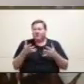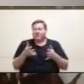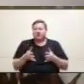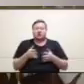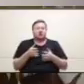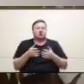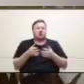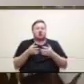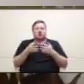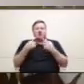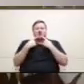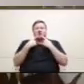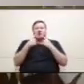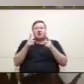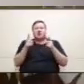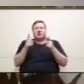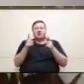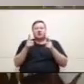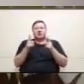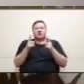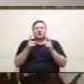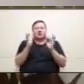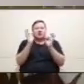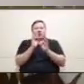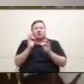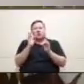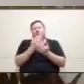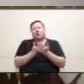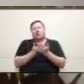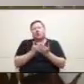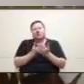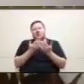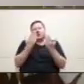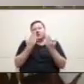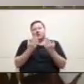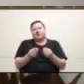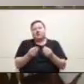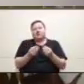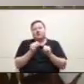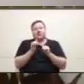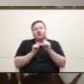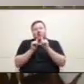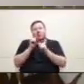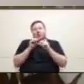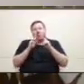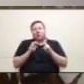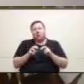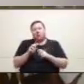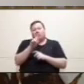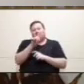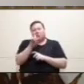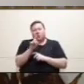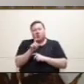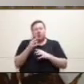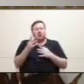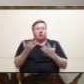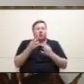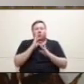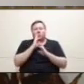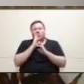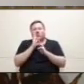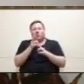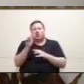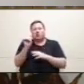she said they had no capacity in terms of this audit query or audit report by